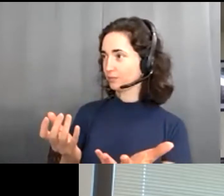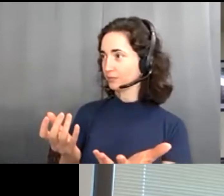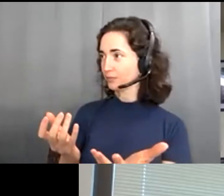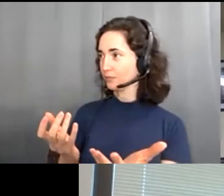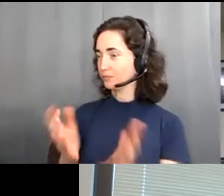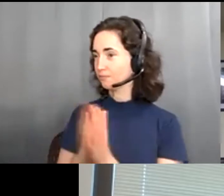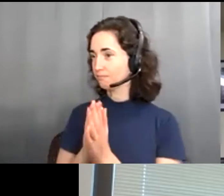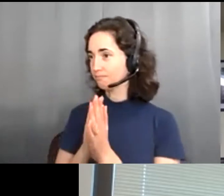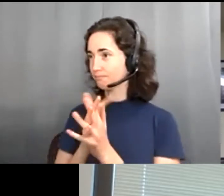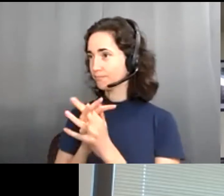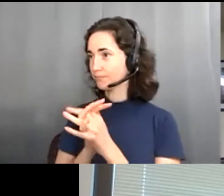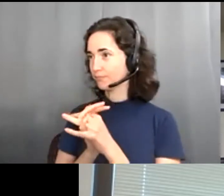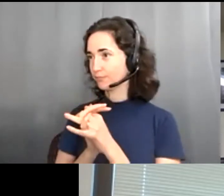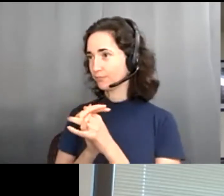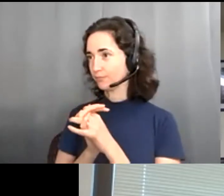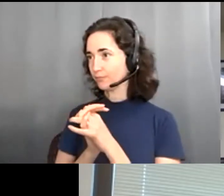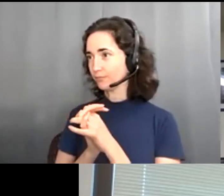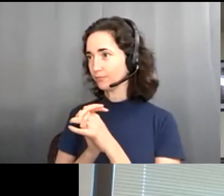forth.